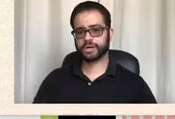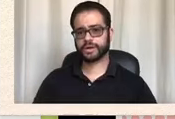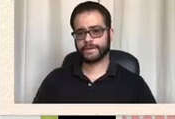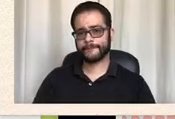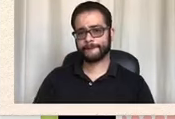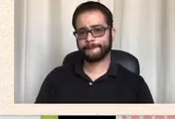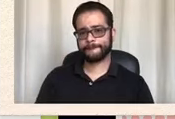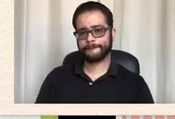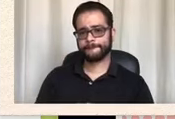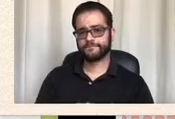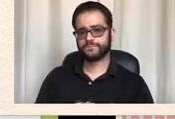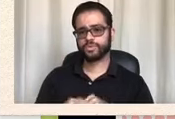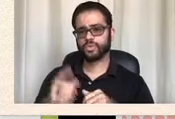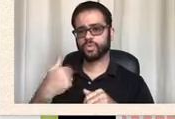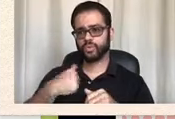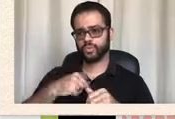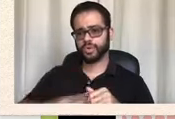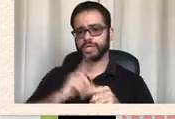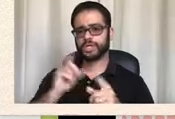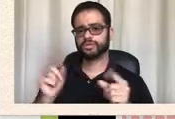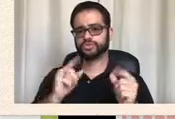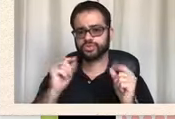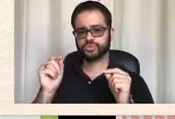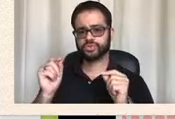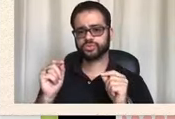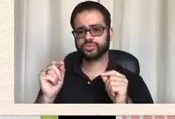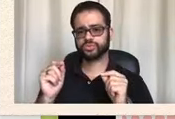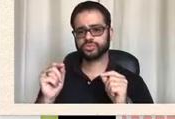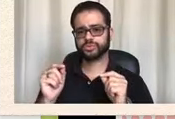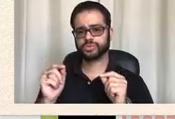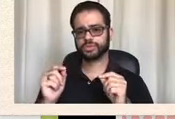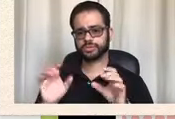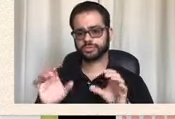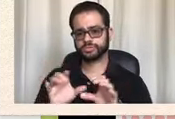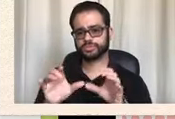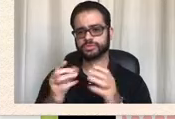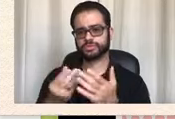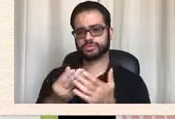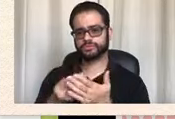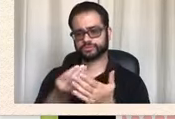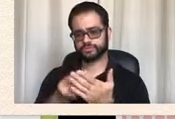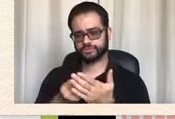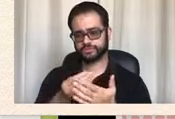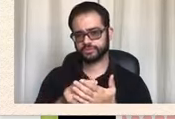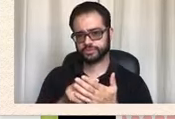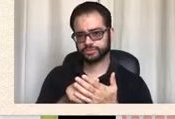We do a GoFundMe page where we can go